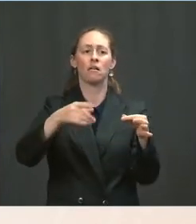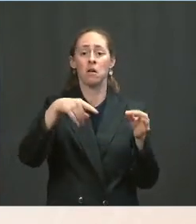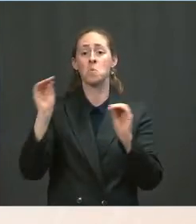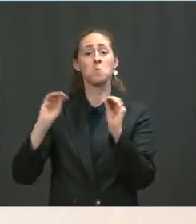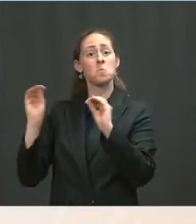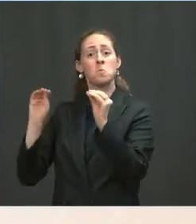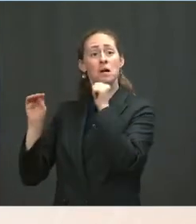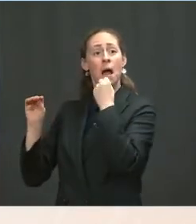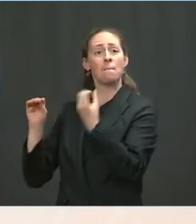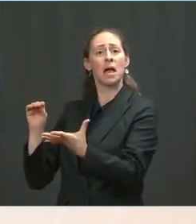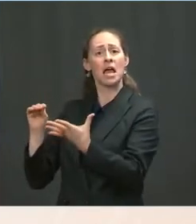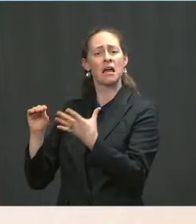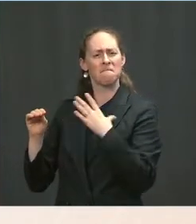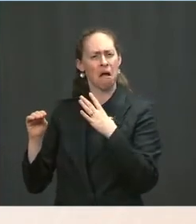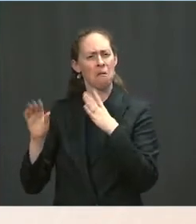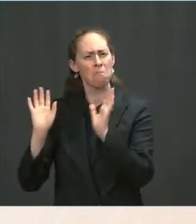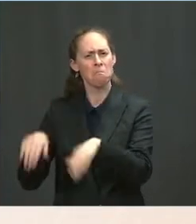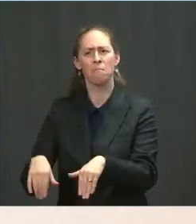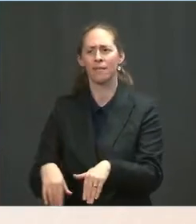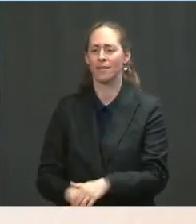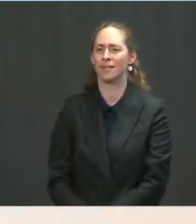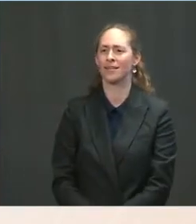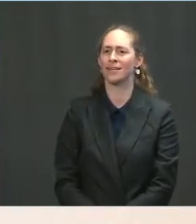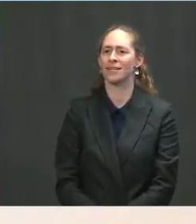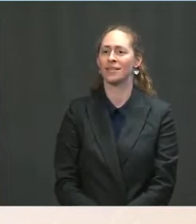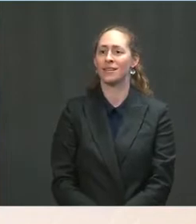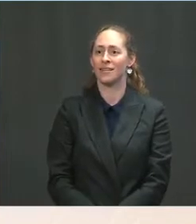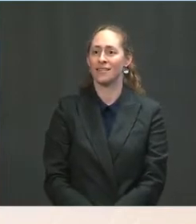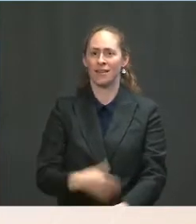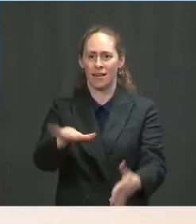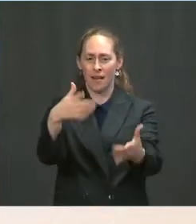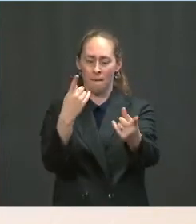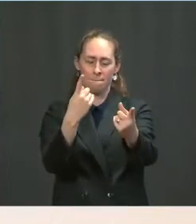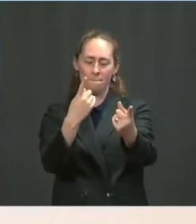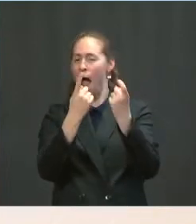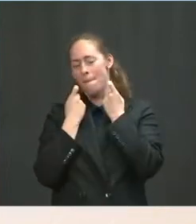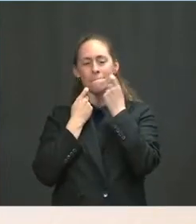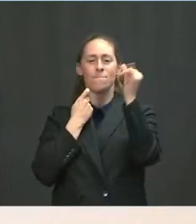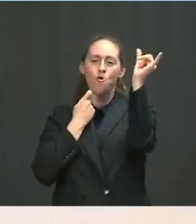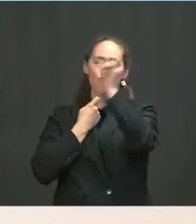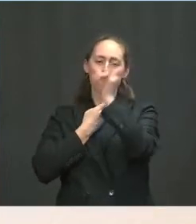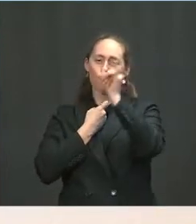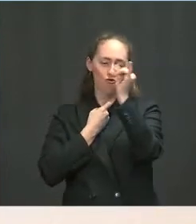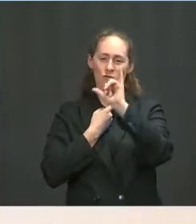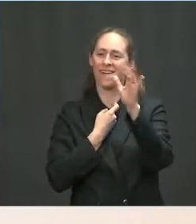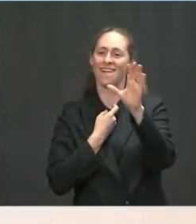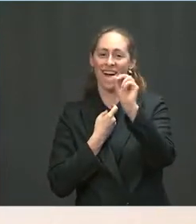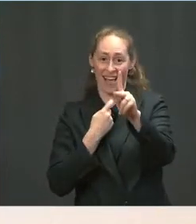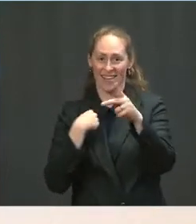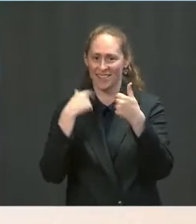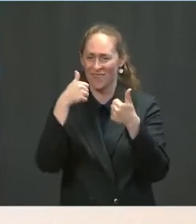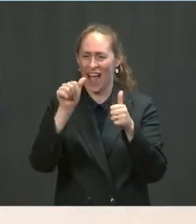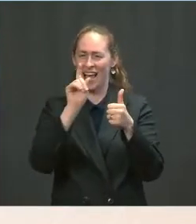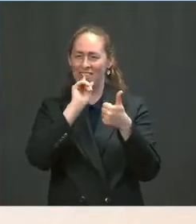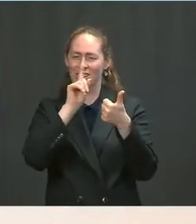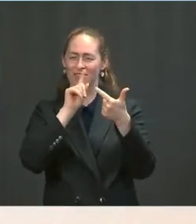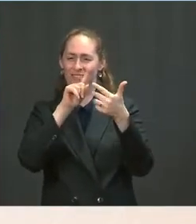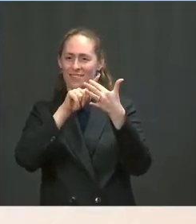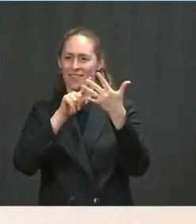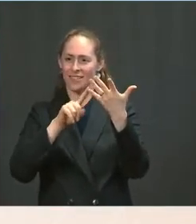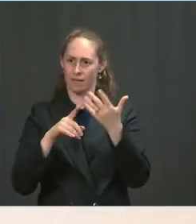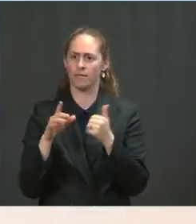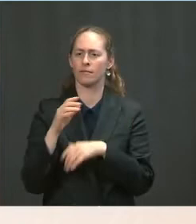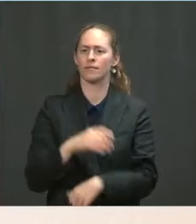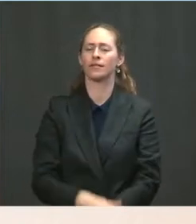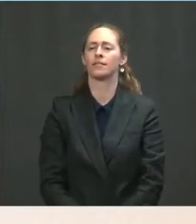actually a very important question, and we need to, and I'm happy to address all of them. So since May, just wanted to step back a little bit.